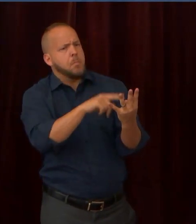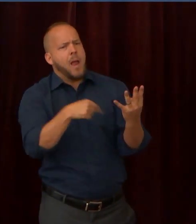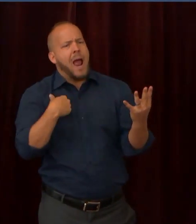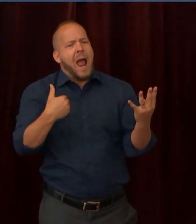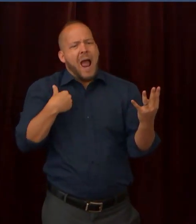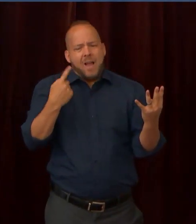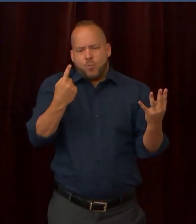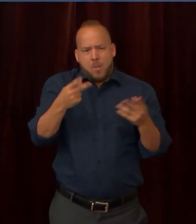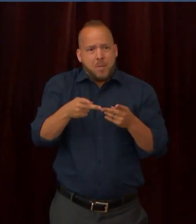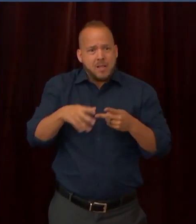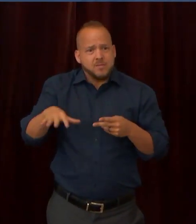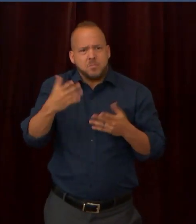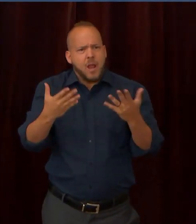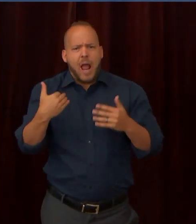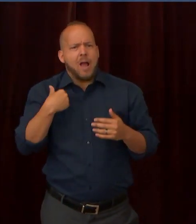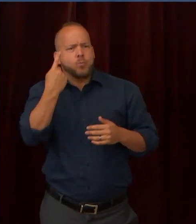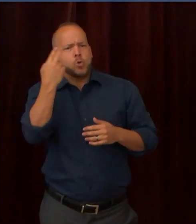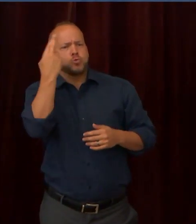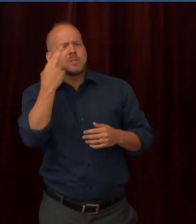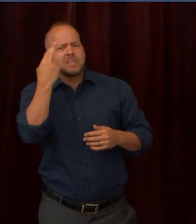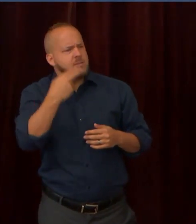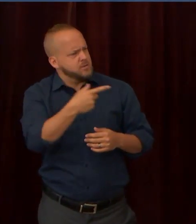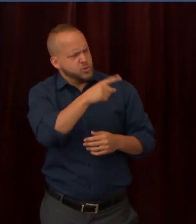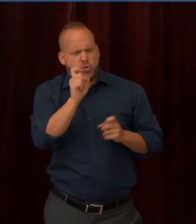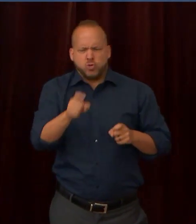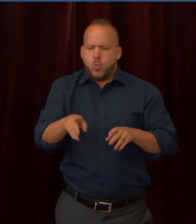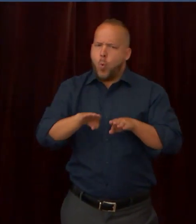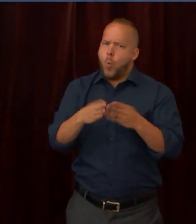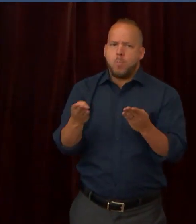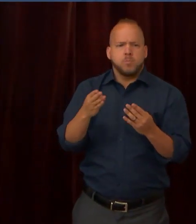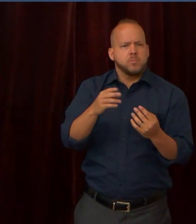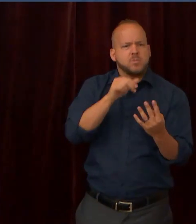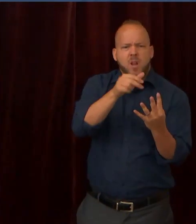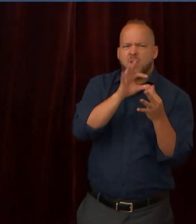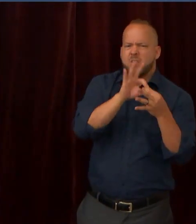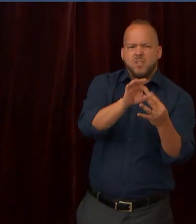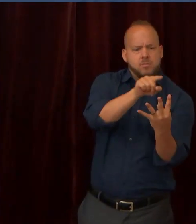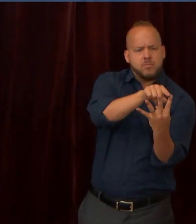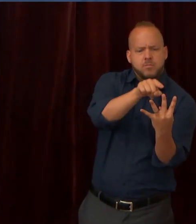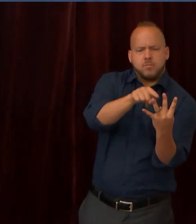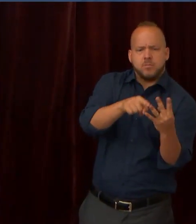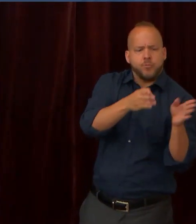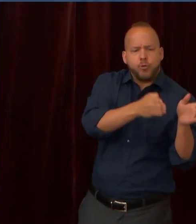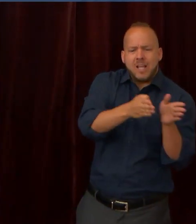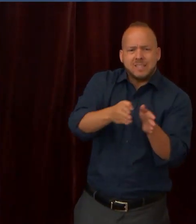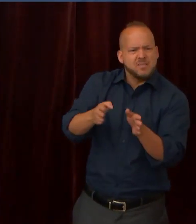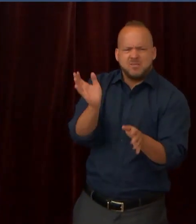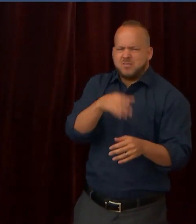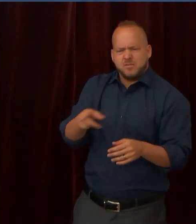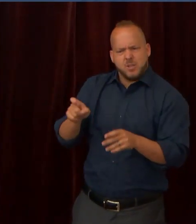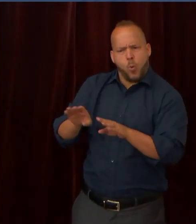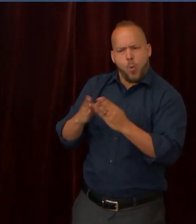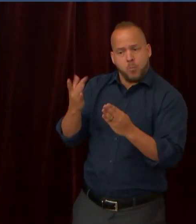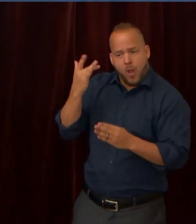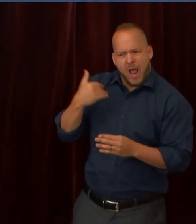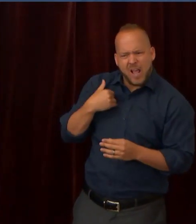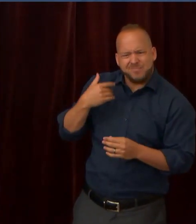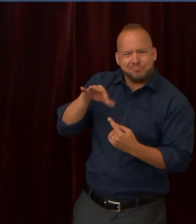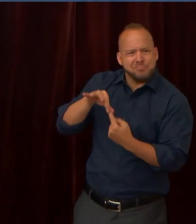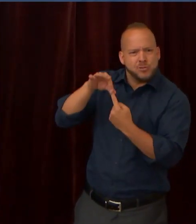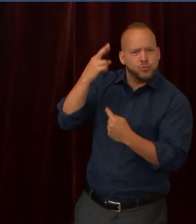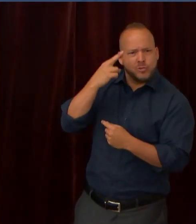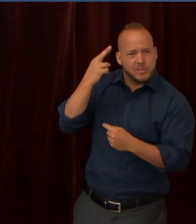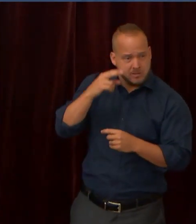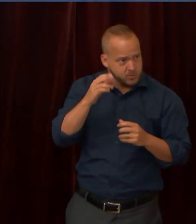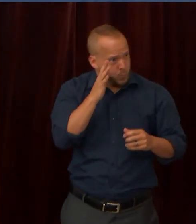areas. Would the state be open to reviewing those as a way that counties could reopen faster and have more